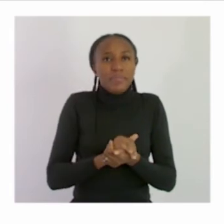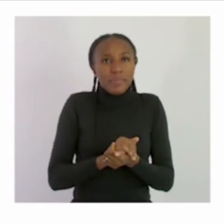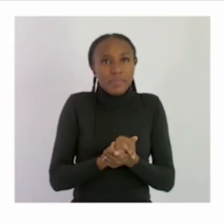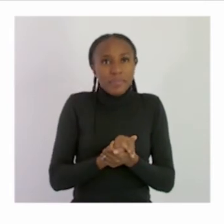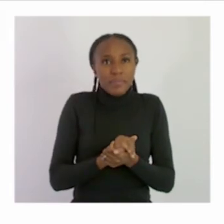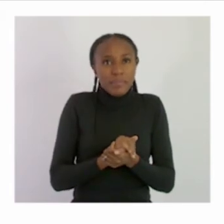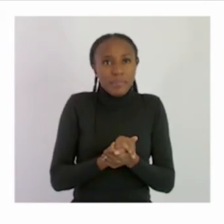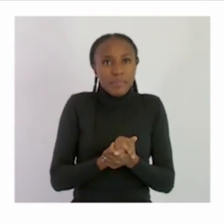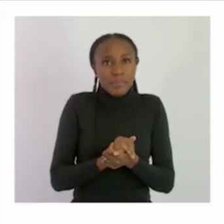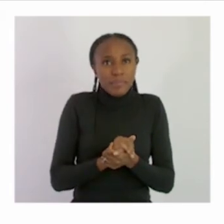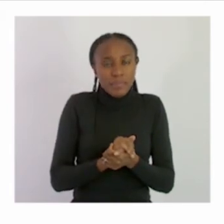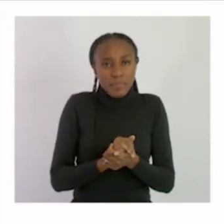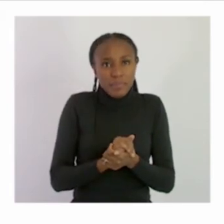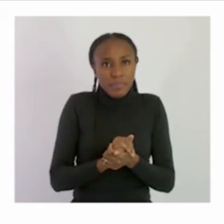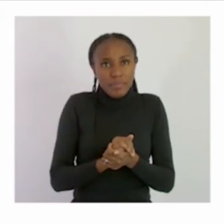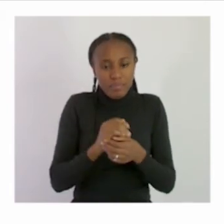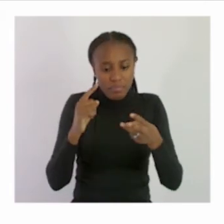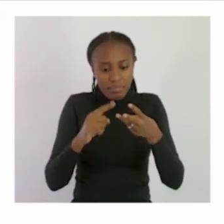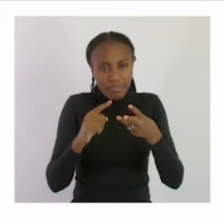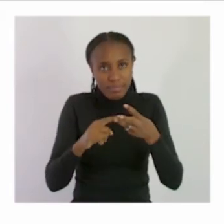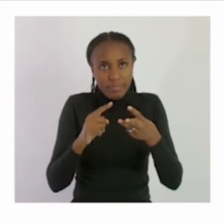The third stage of life,